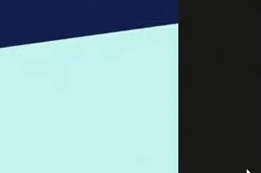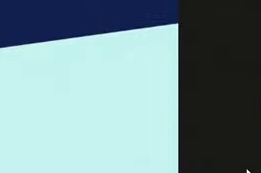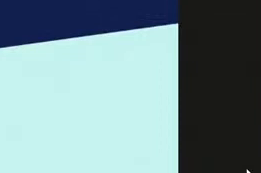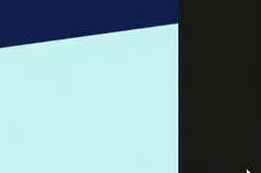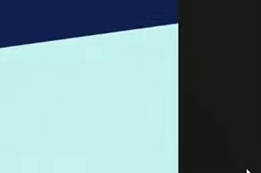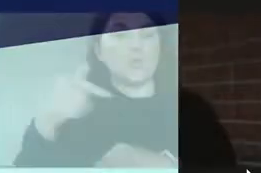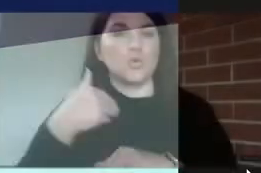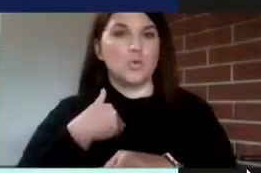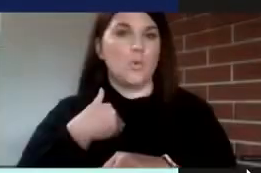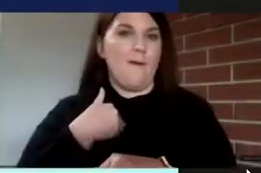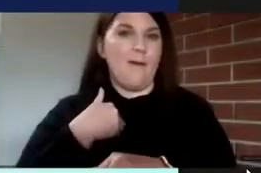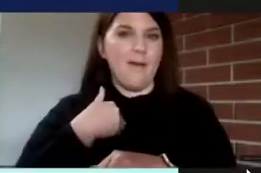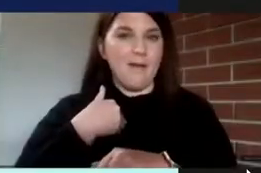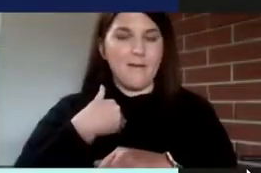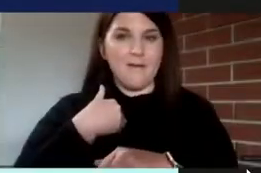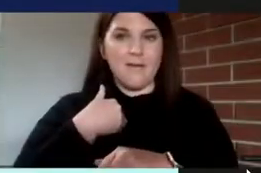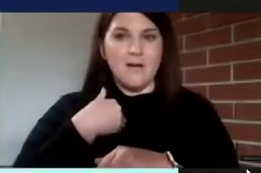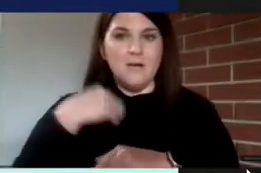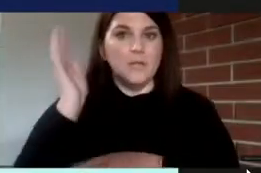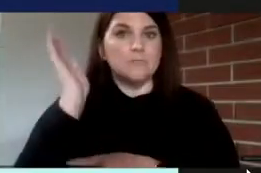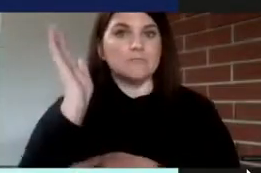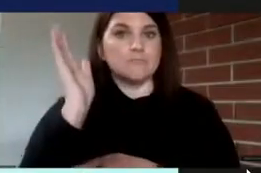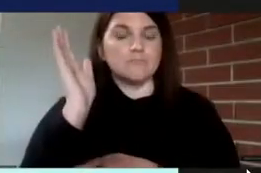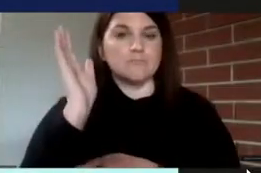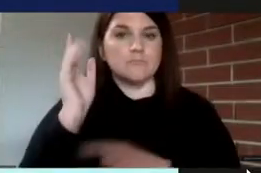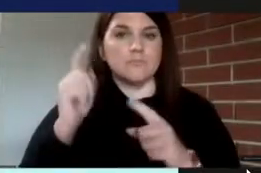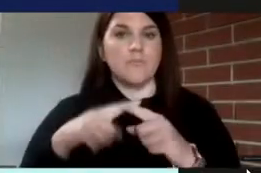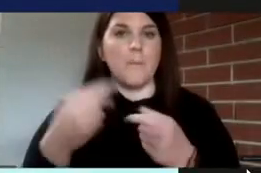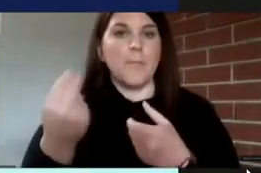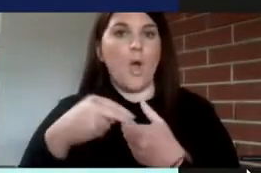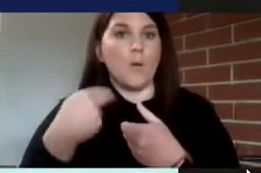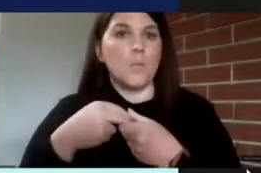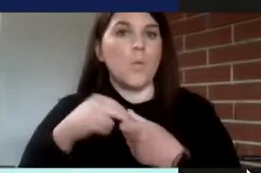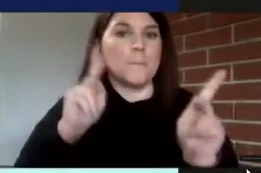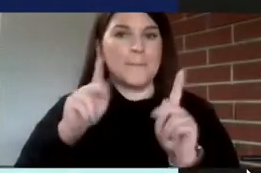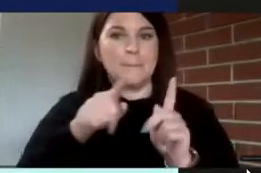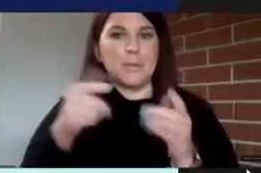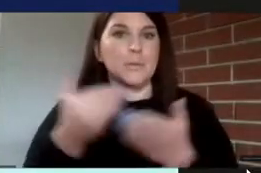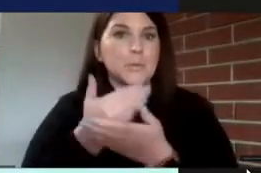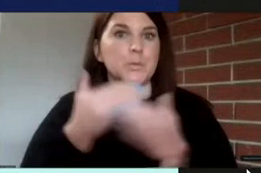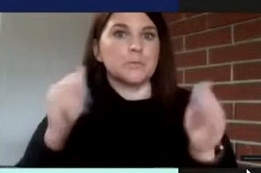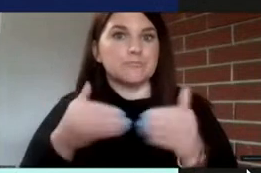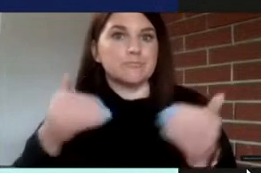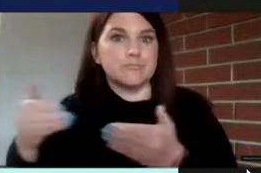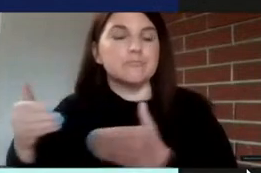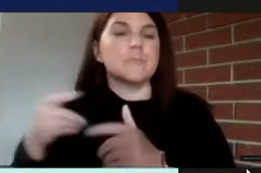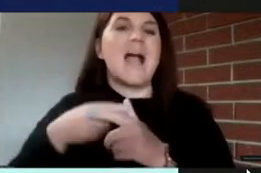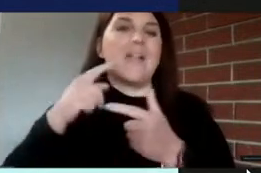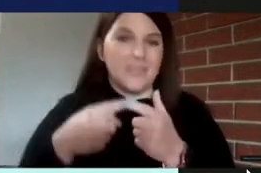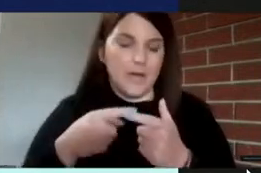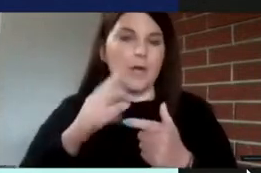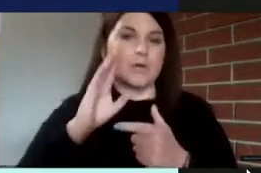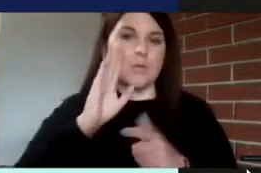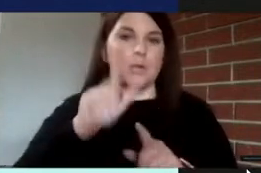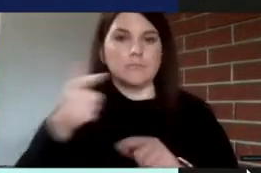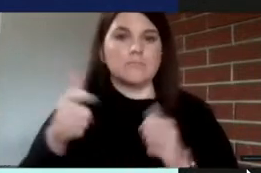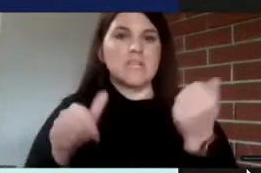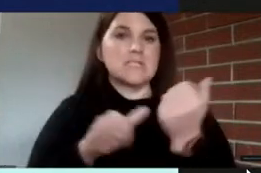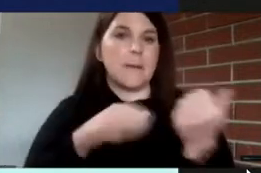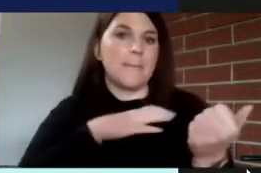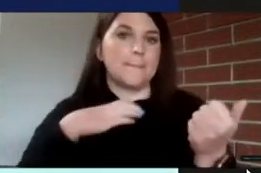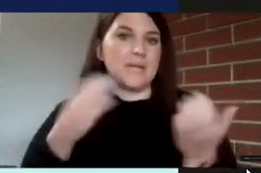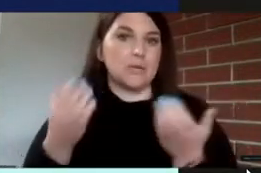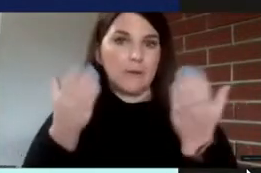onboarded federal ex officio members by way of introduction, and then we'll be turning to the subcommittee